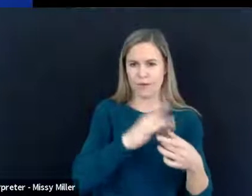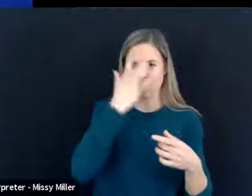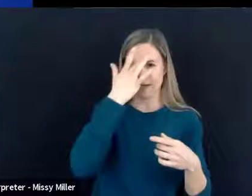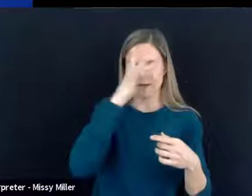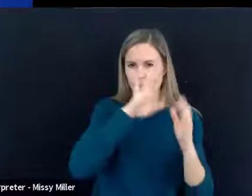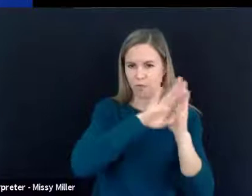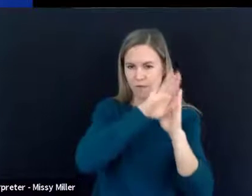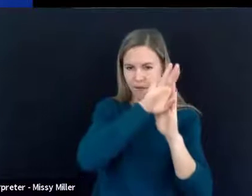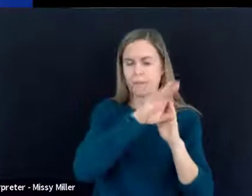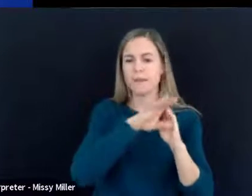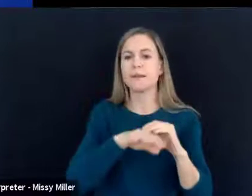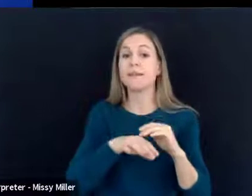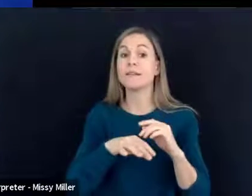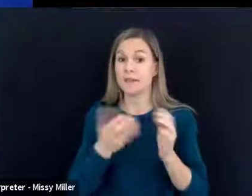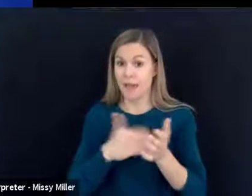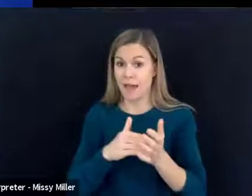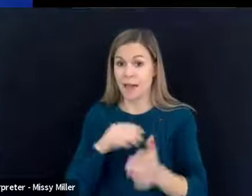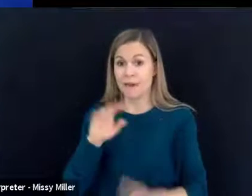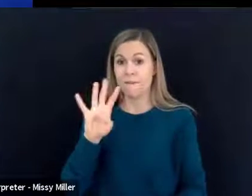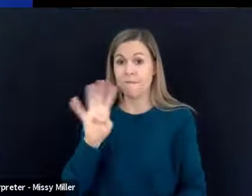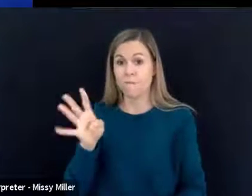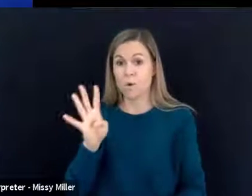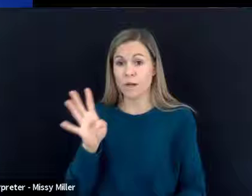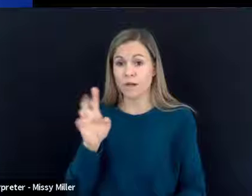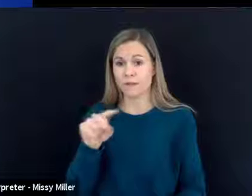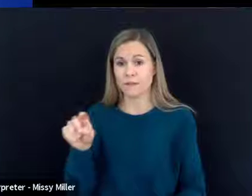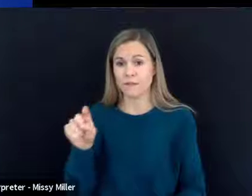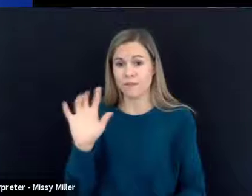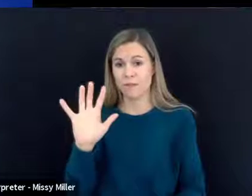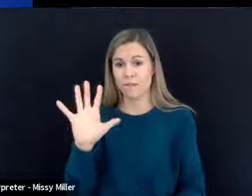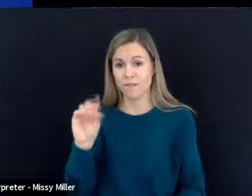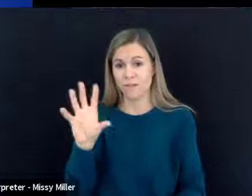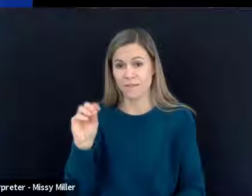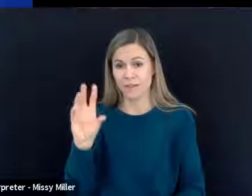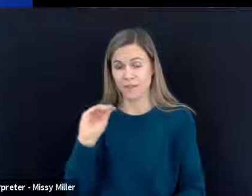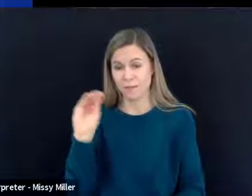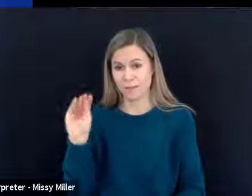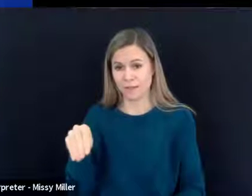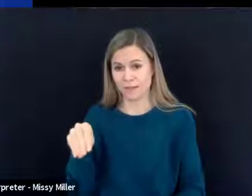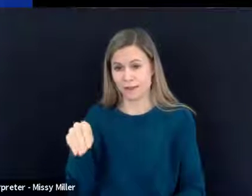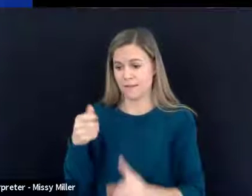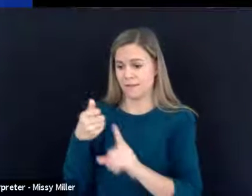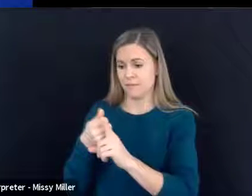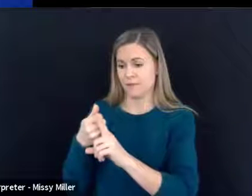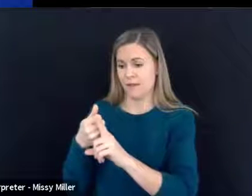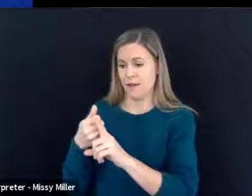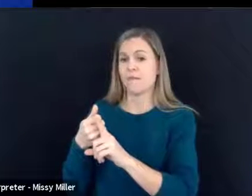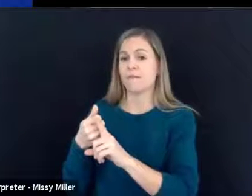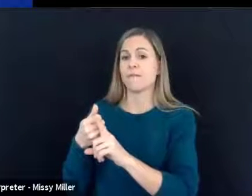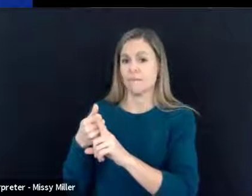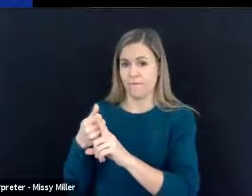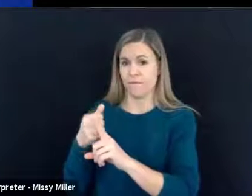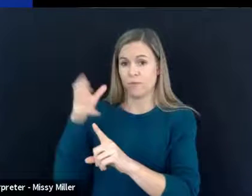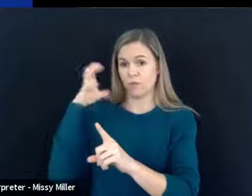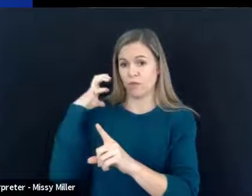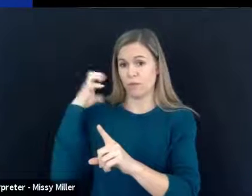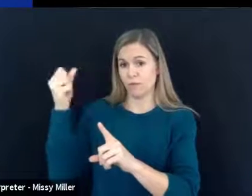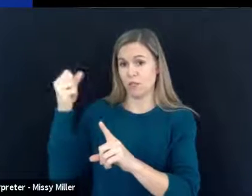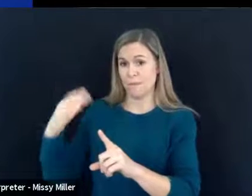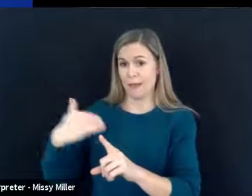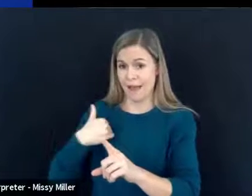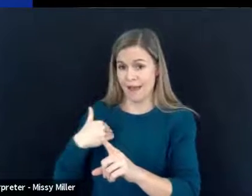40 to 50% of individuals who have CHARGE syndrome show